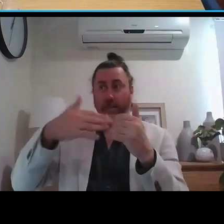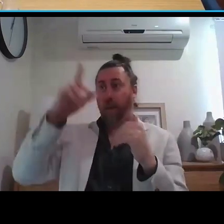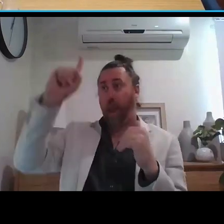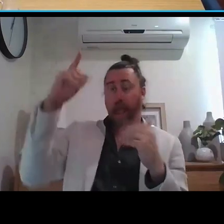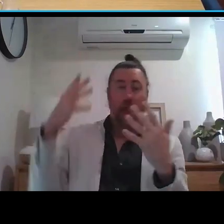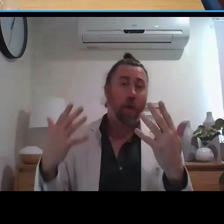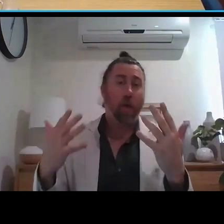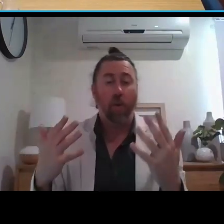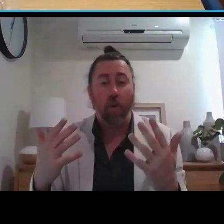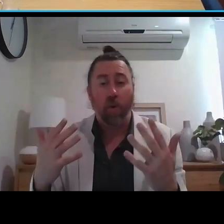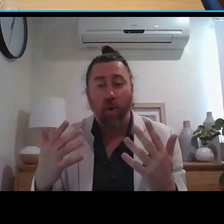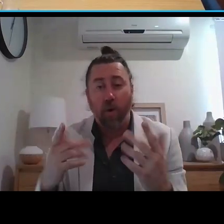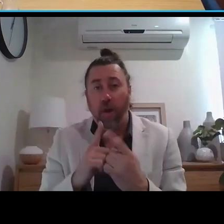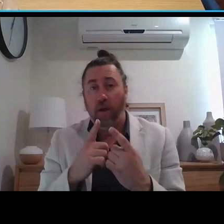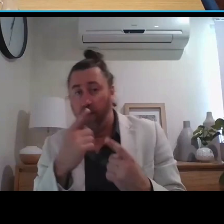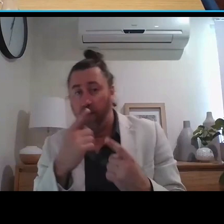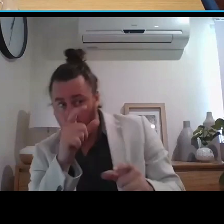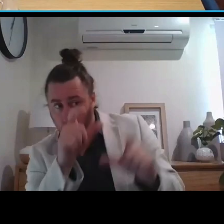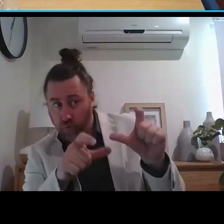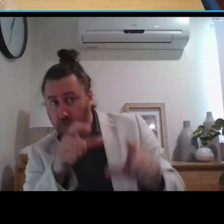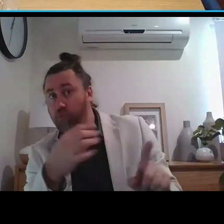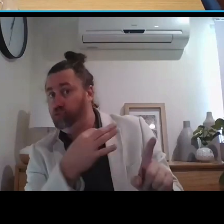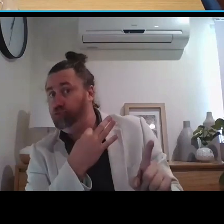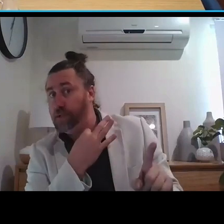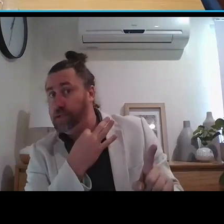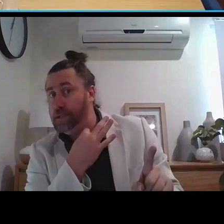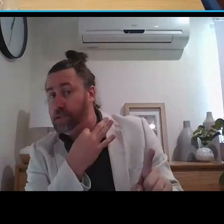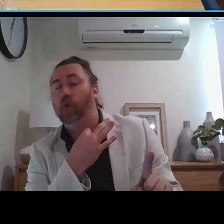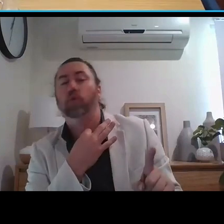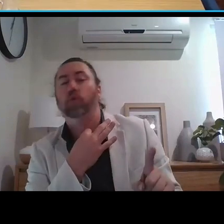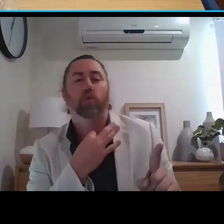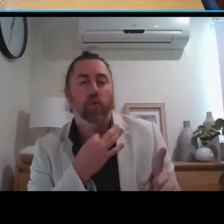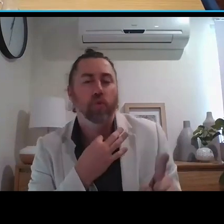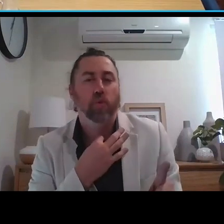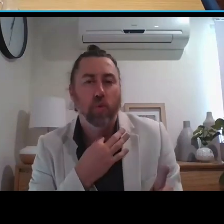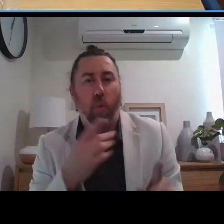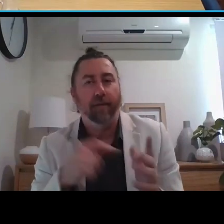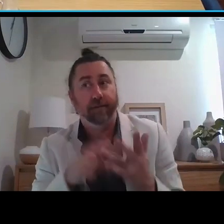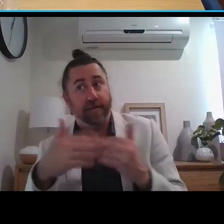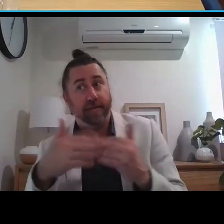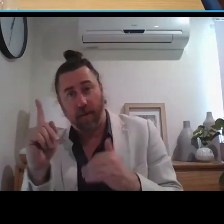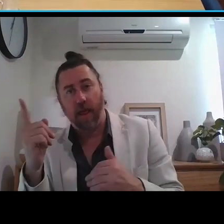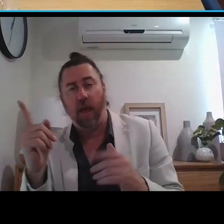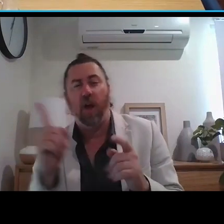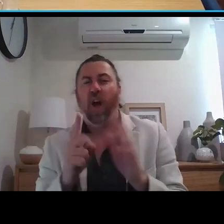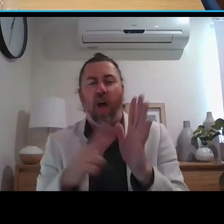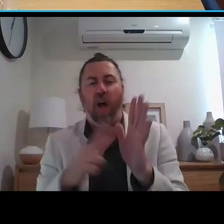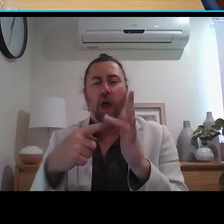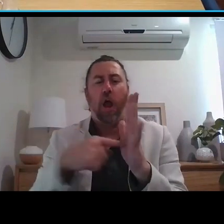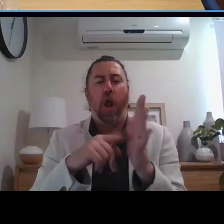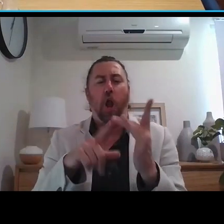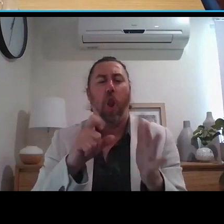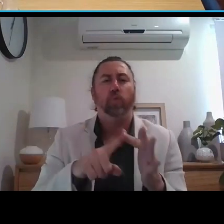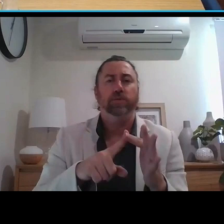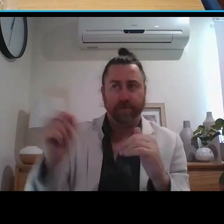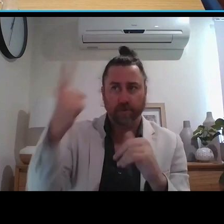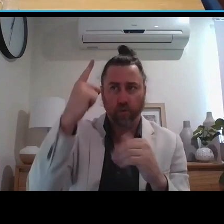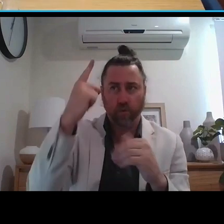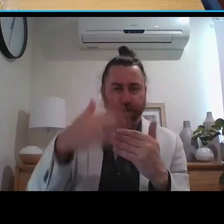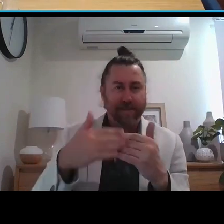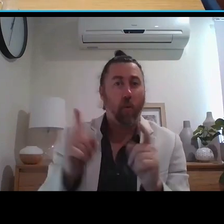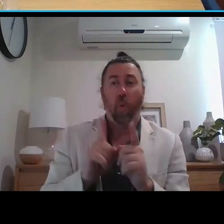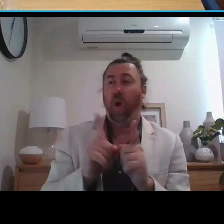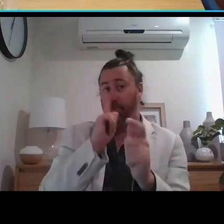is immediate and severe risk to consumers. And this occurs when there's through the issuing of a notice to agree or sanctions